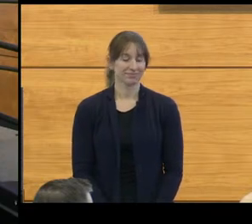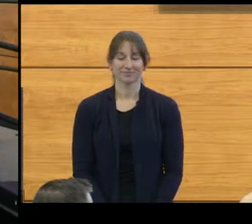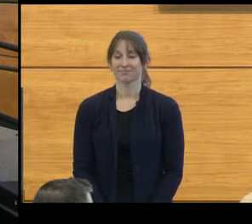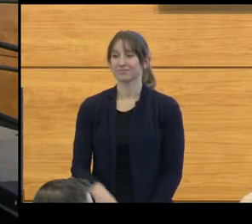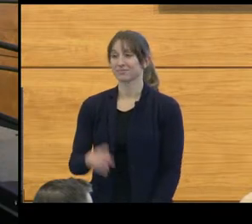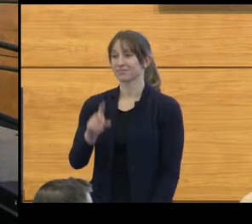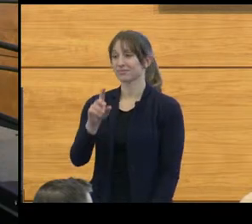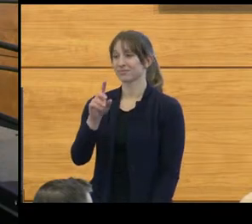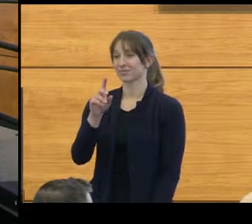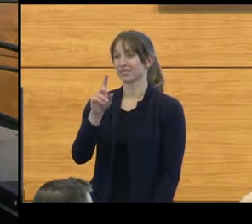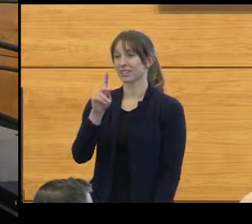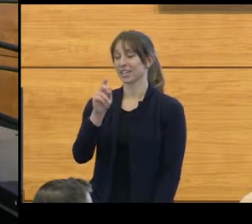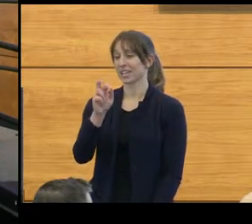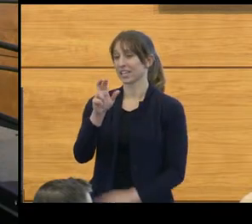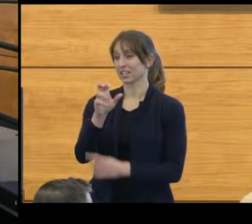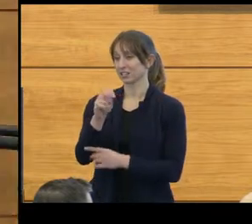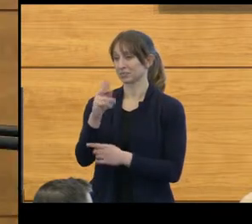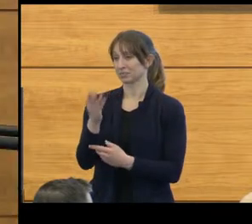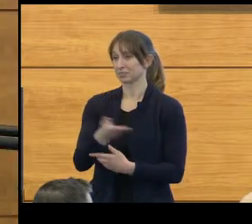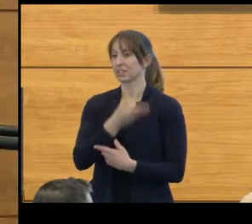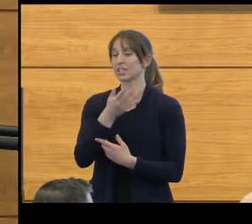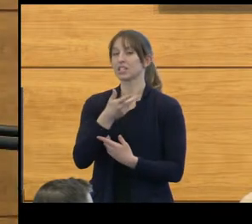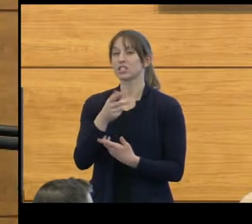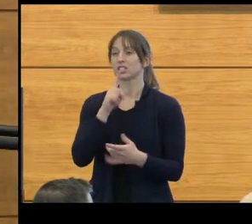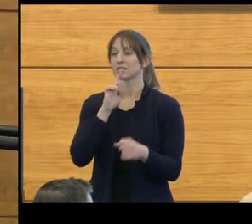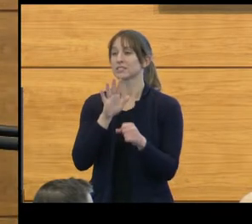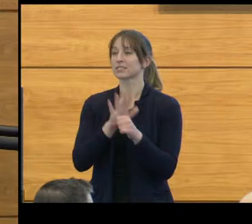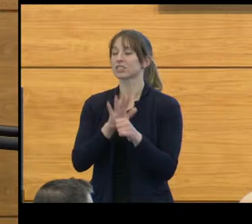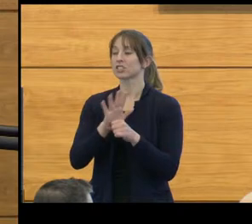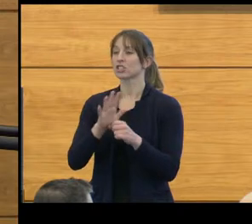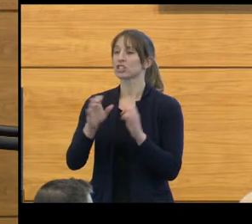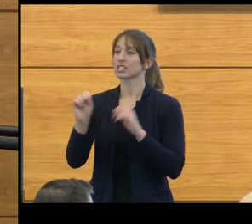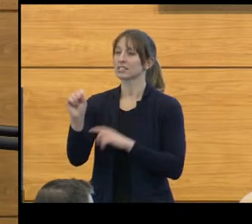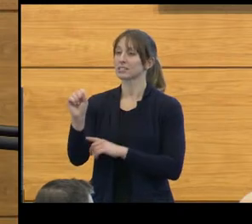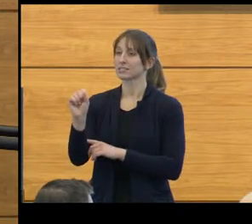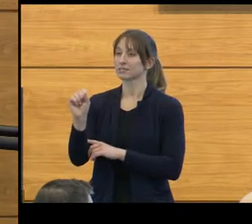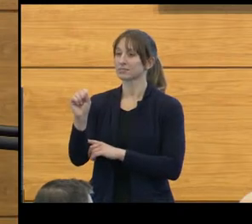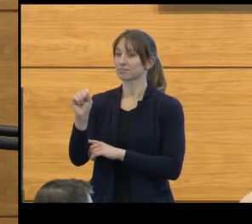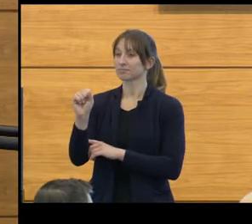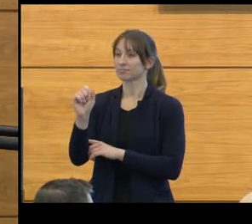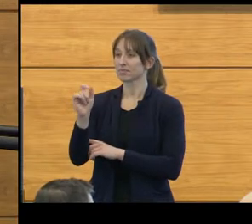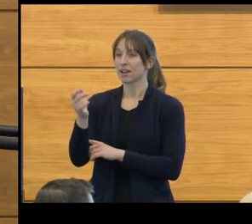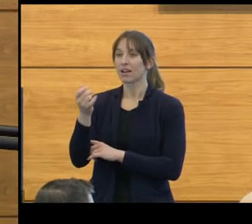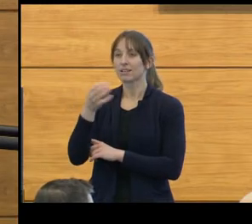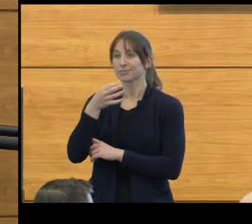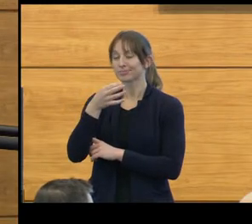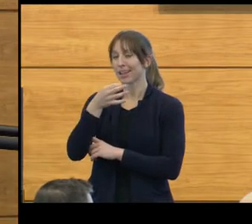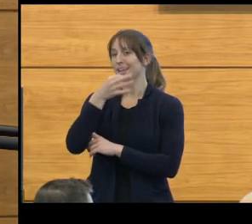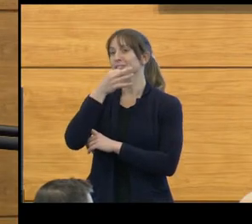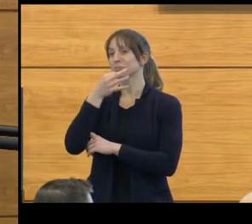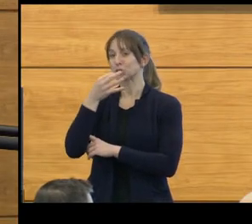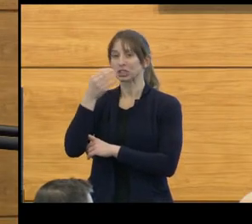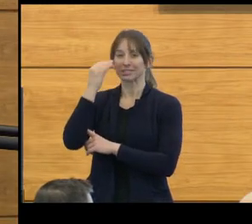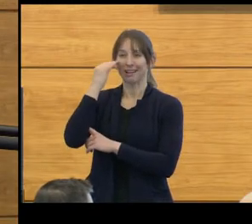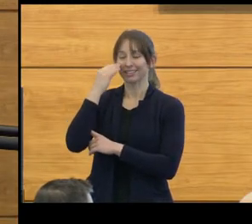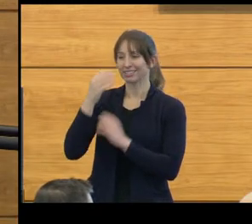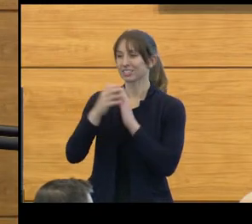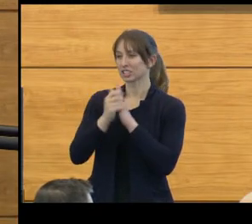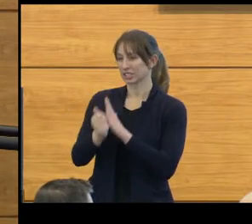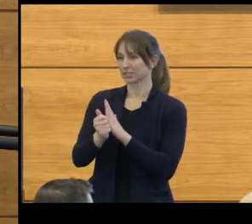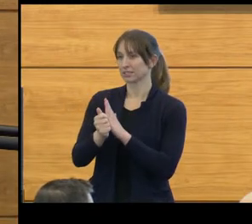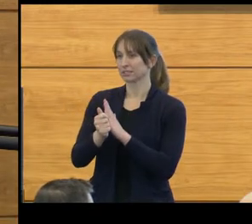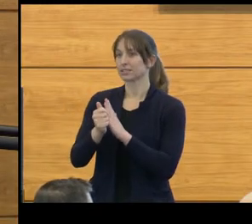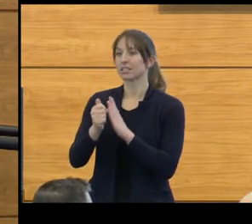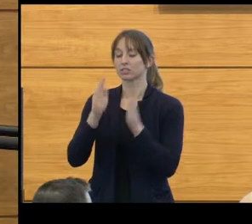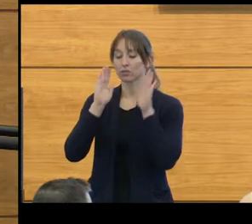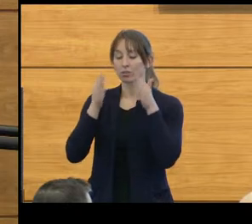Karen Muresco has dedicated her scholarship and medical practice the treatment of pediatric brain